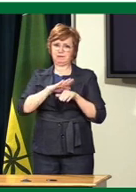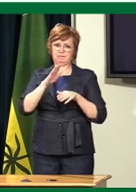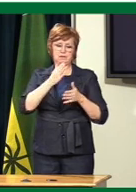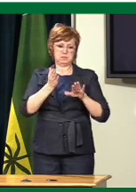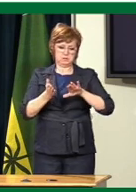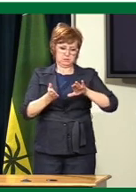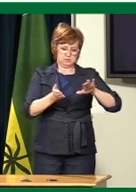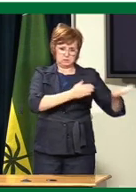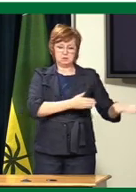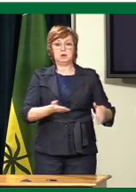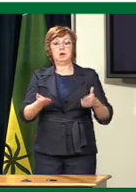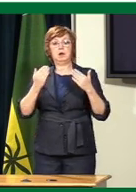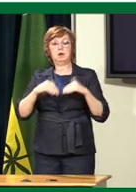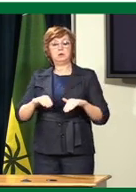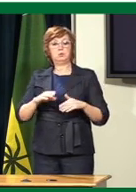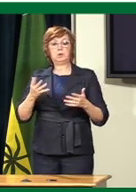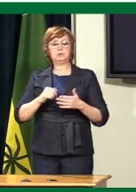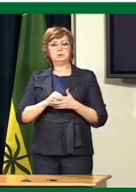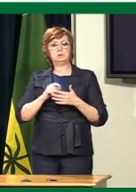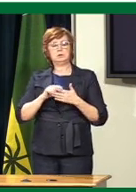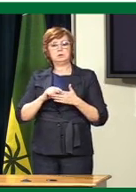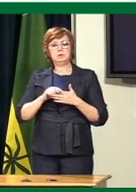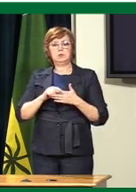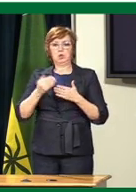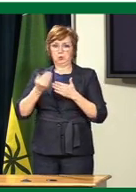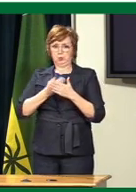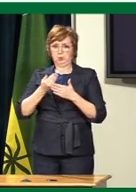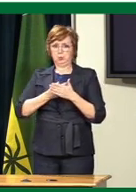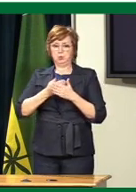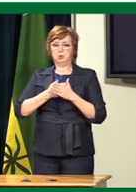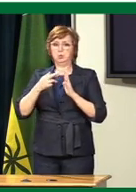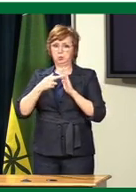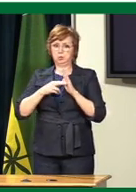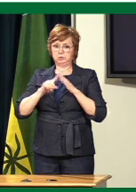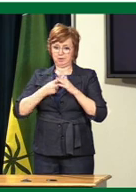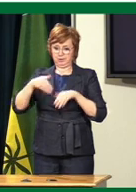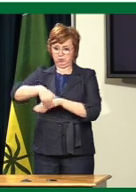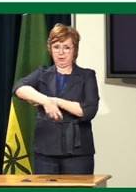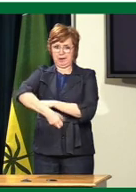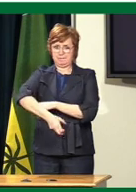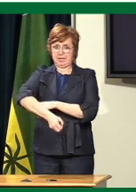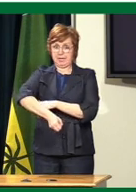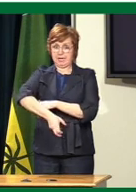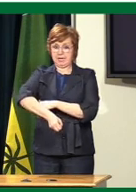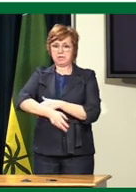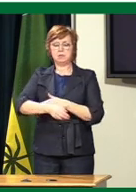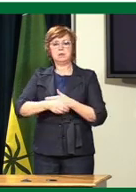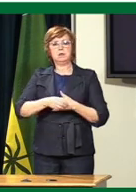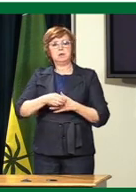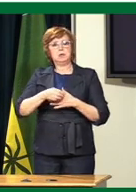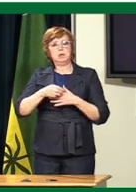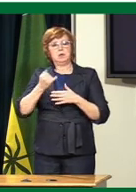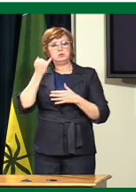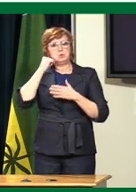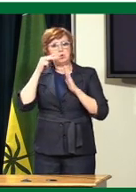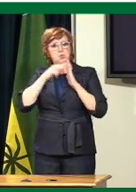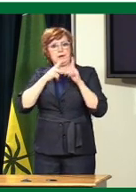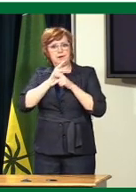two, with the new measures that come into effect now, if you look at them closely,